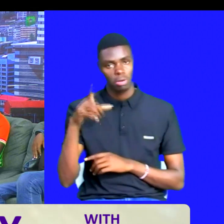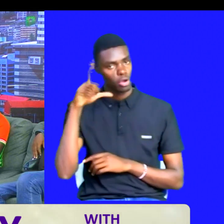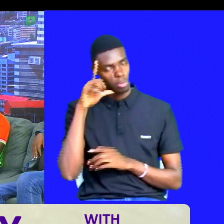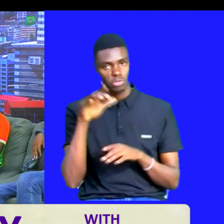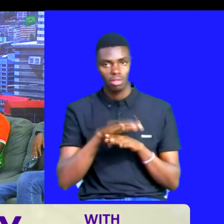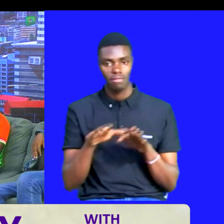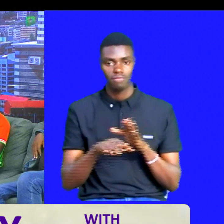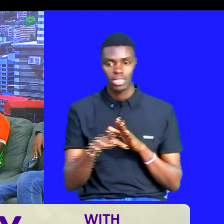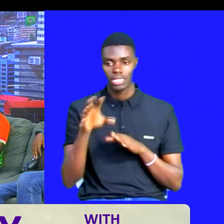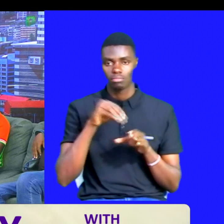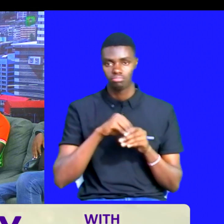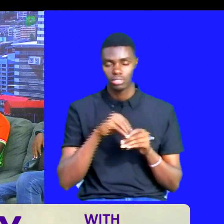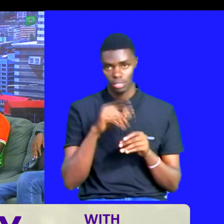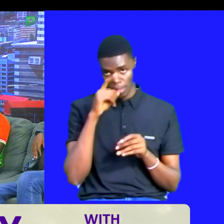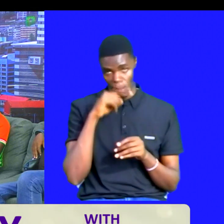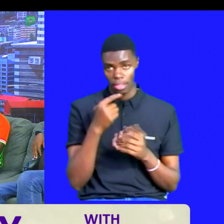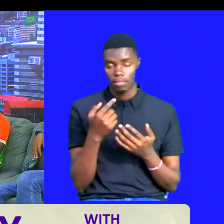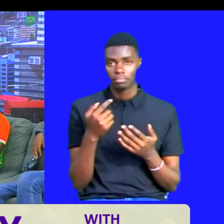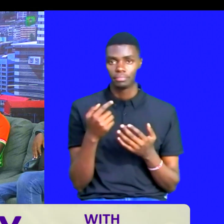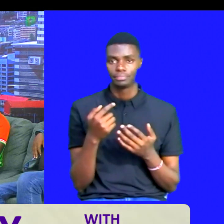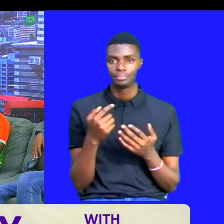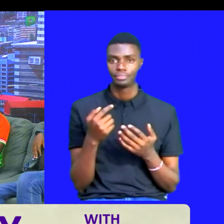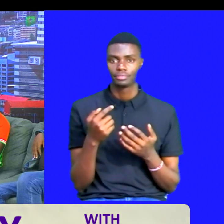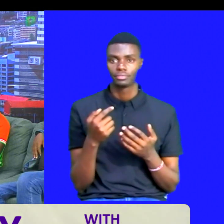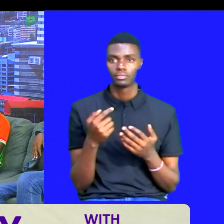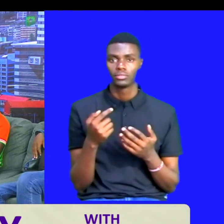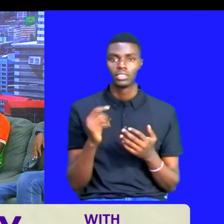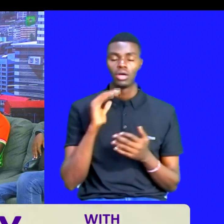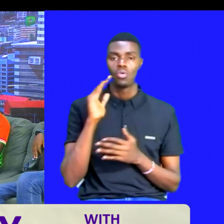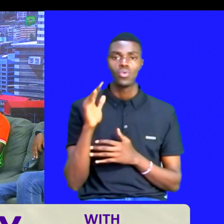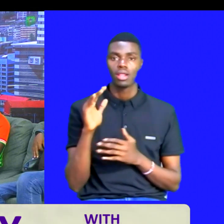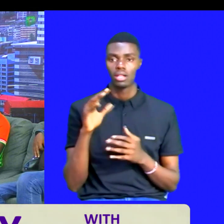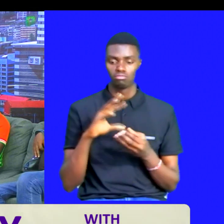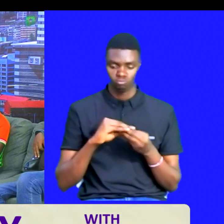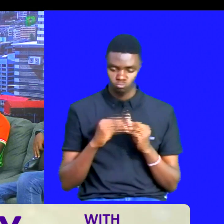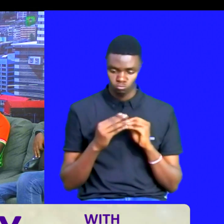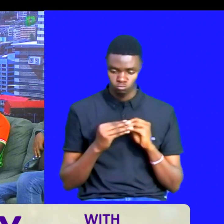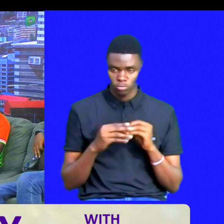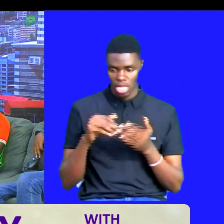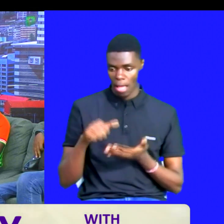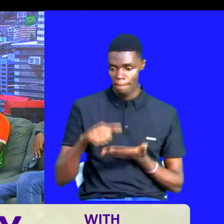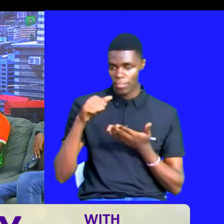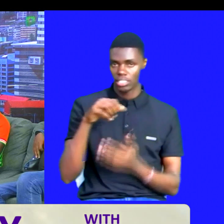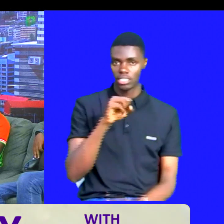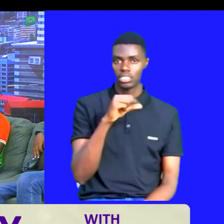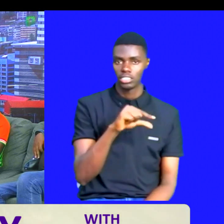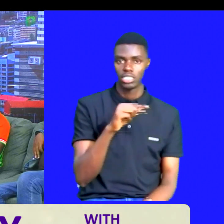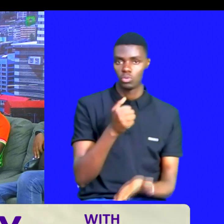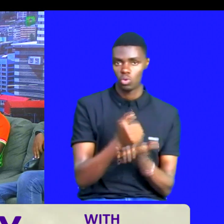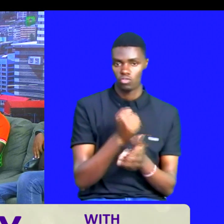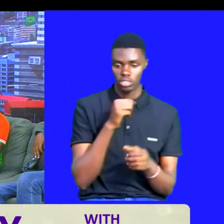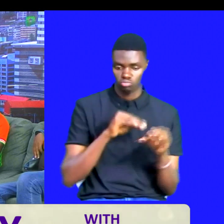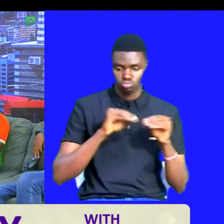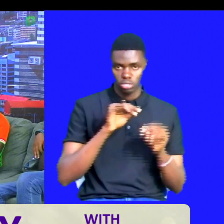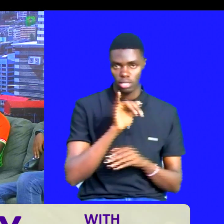everything, including the logistics. So we're going to have to come up with a budget. The SG will and the office will do that.